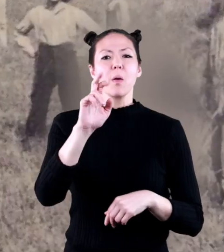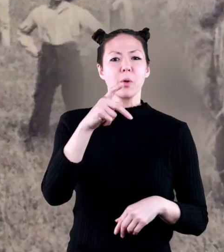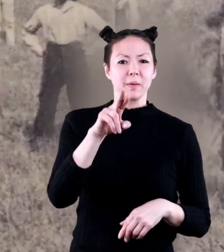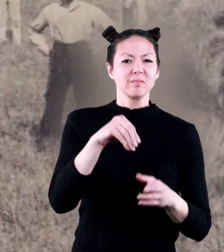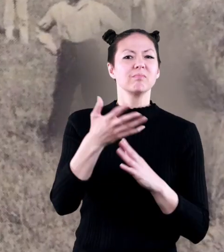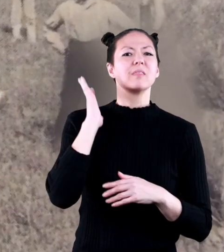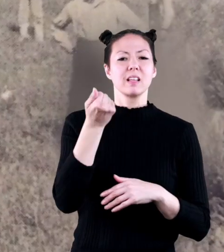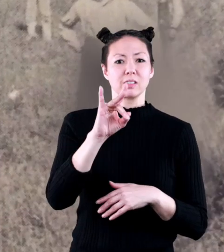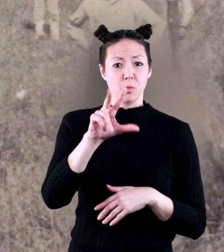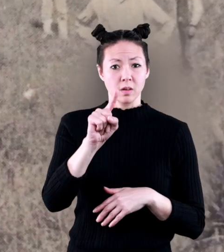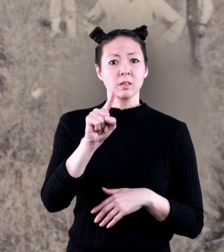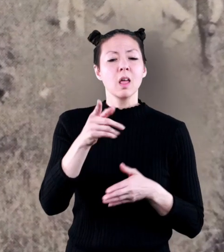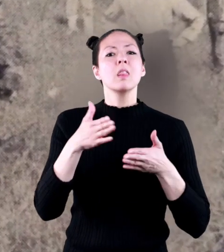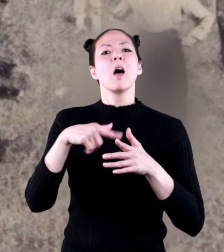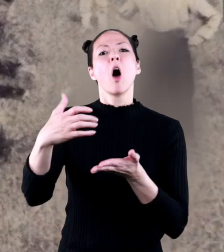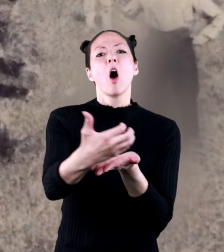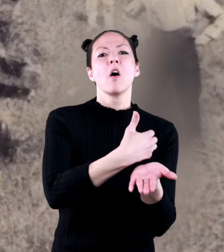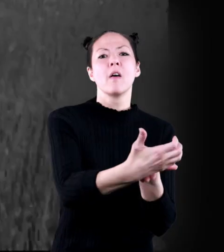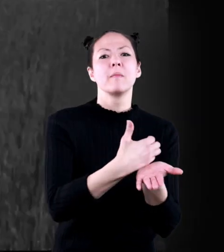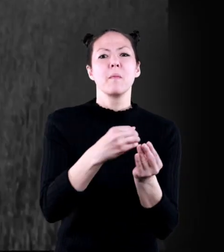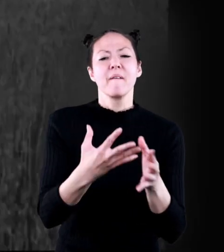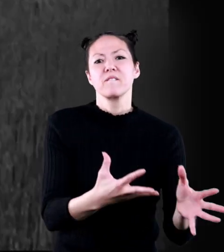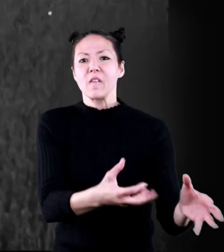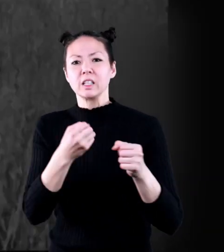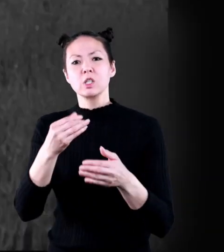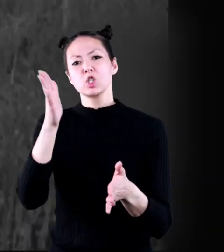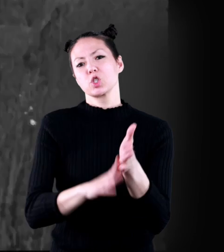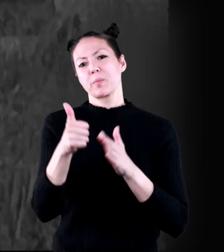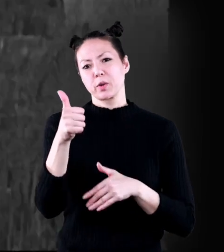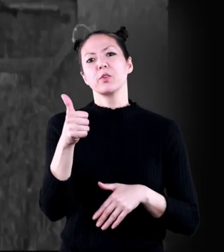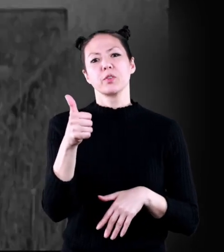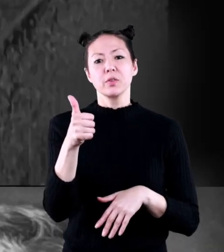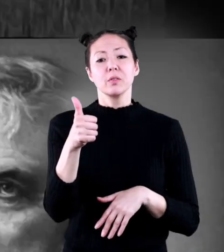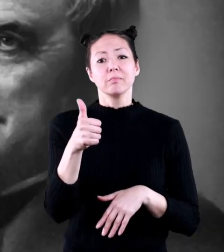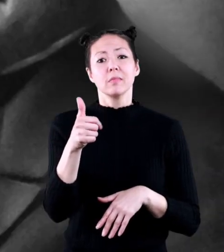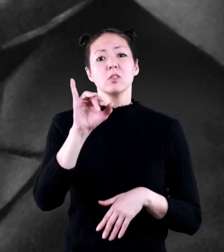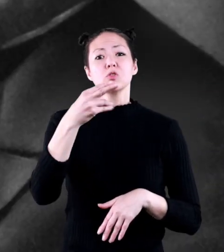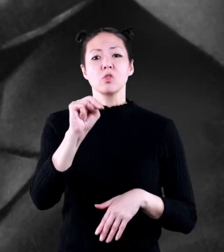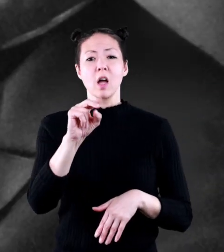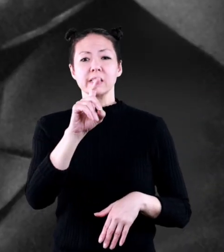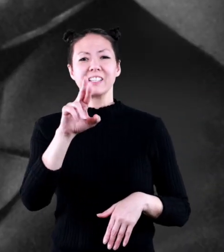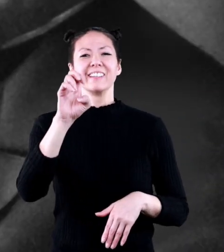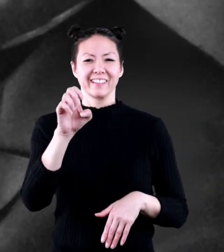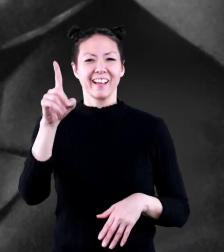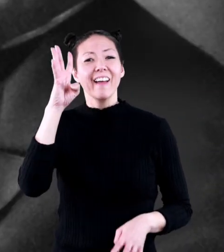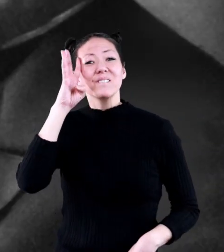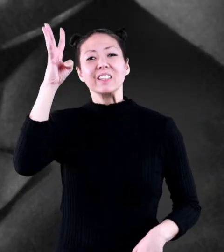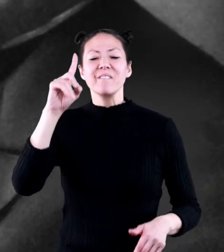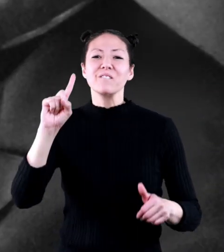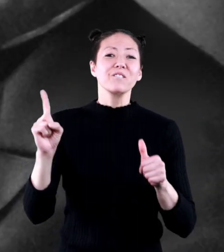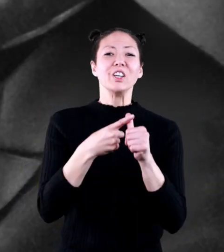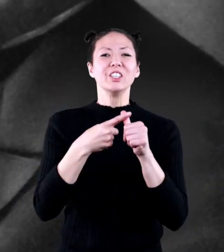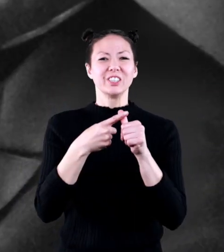1831, allowing the harvesting of grain to be faster and cheaper. In addition, John Deere invented the first steel